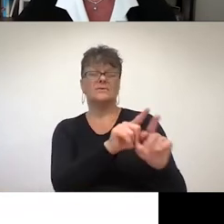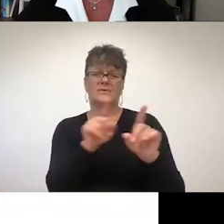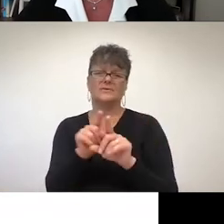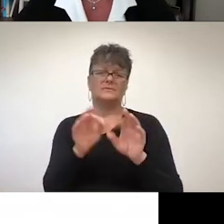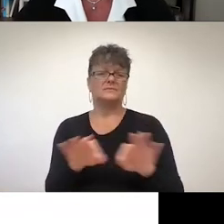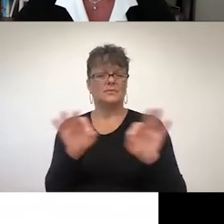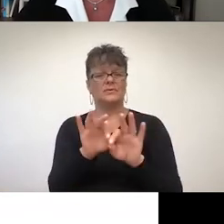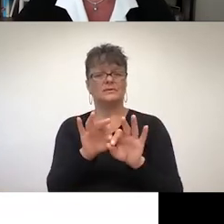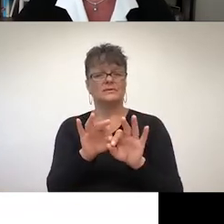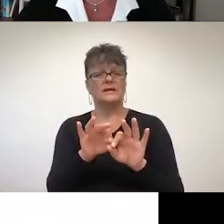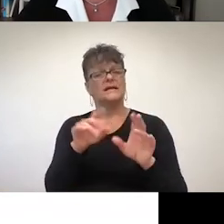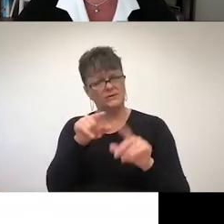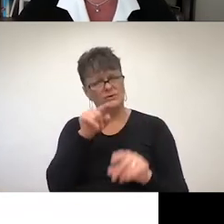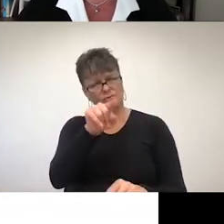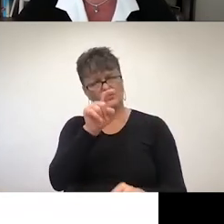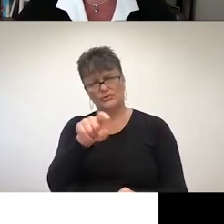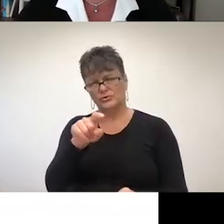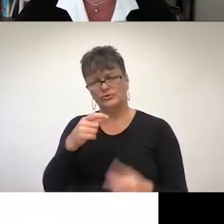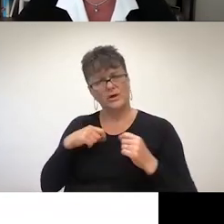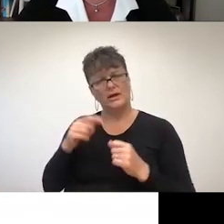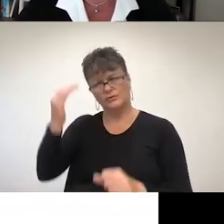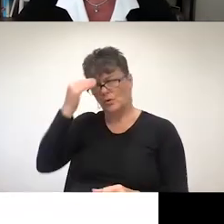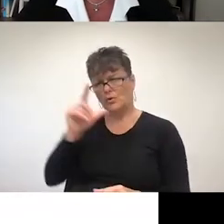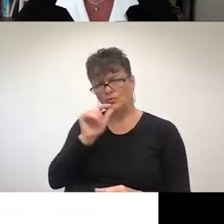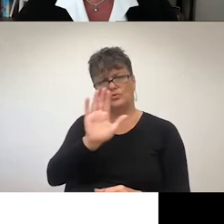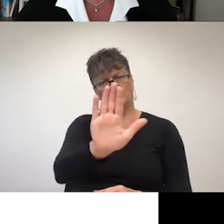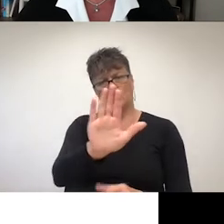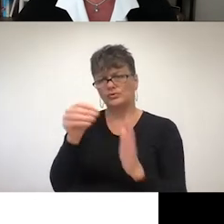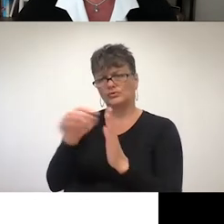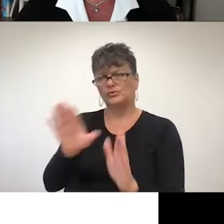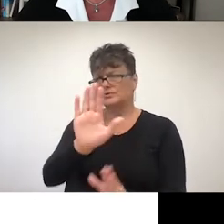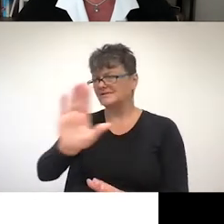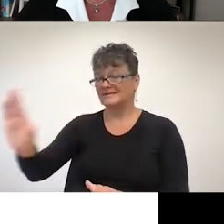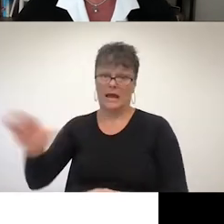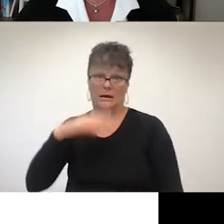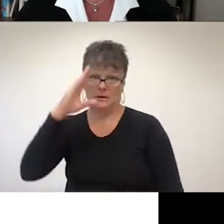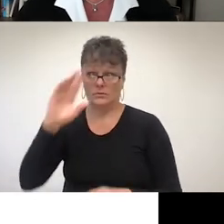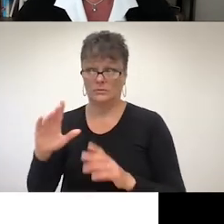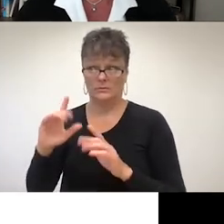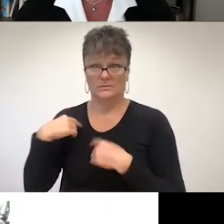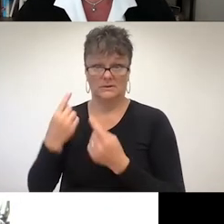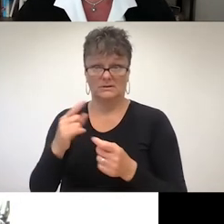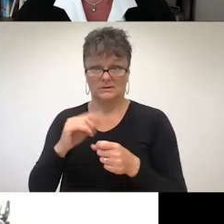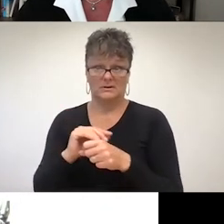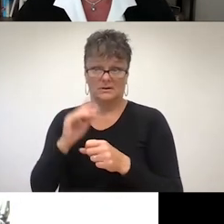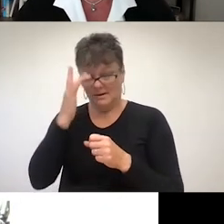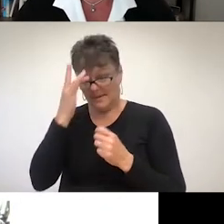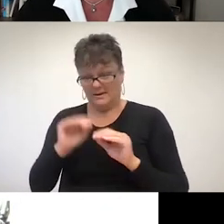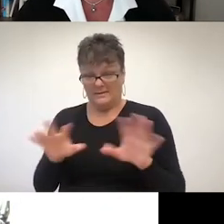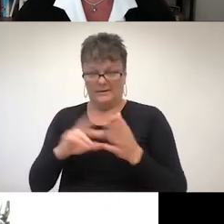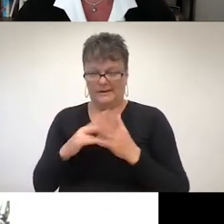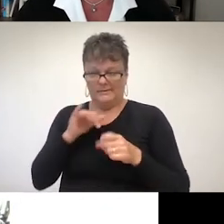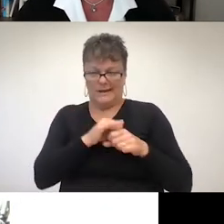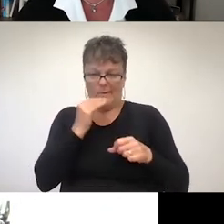we are feeling a little rusty on our some of our social skills. So I have one idea to share with you, something that I started doing last